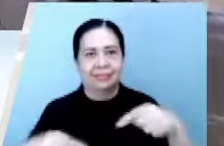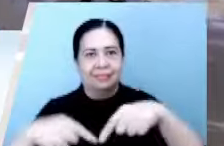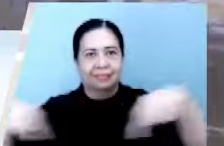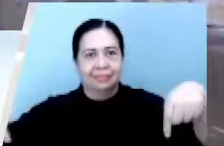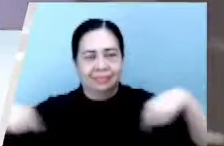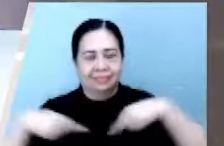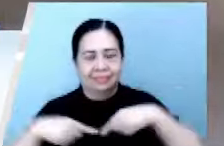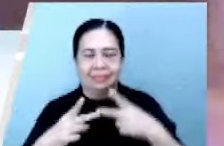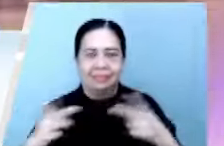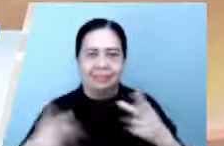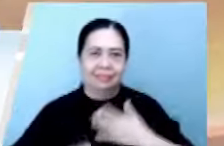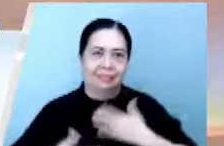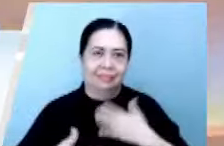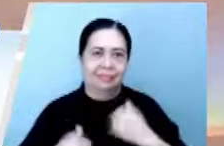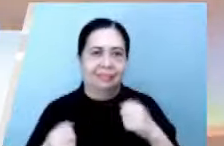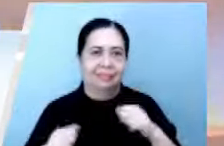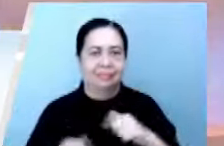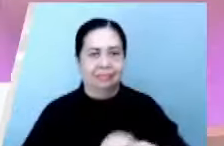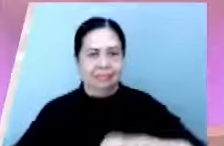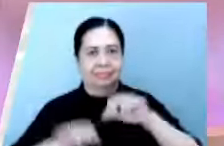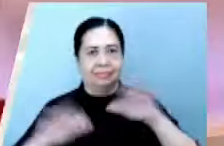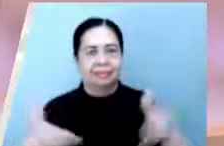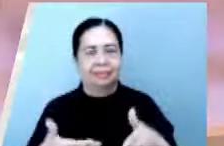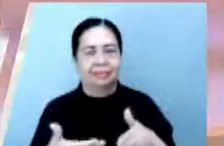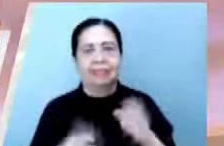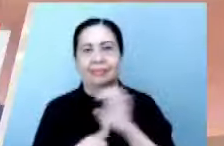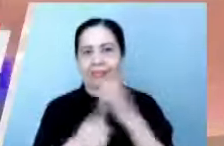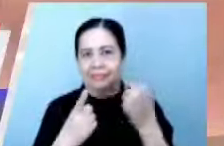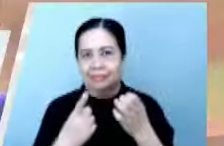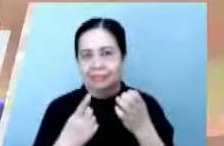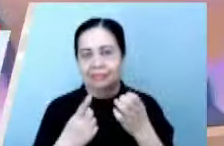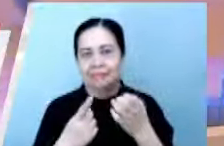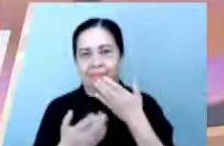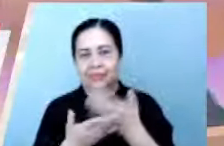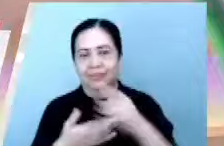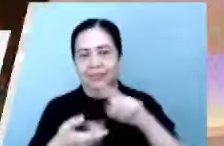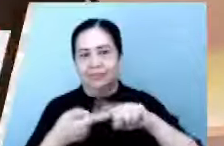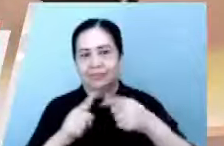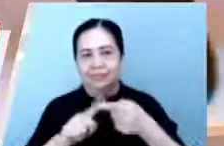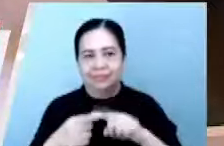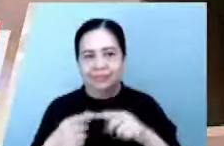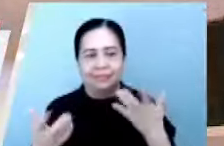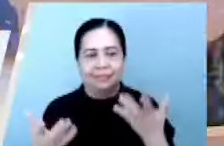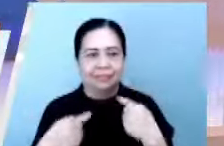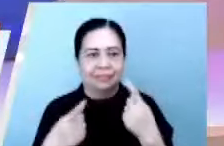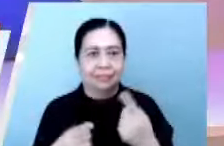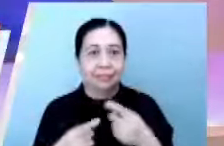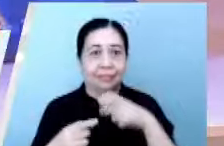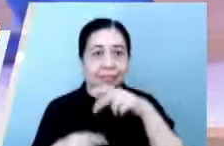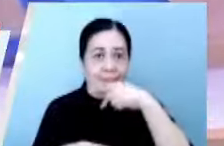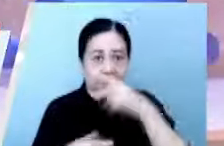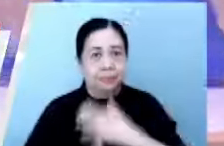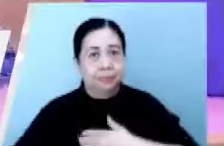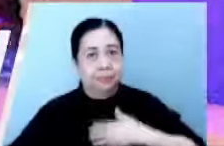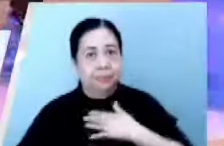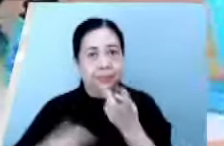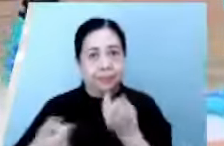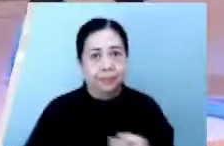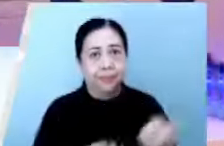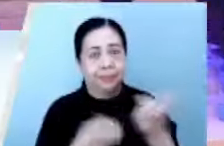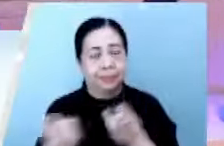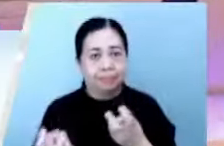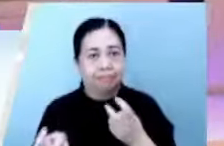introduce the eco-friendly ice skating rink in the Philippines. While kids could enjoy ice skating and the other attraction